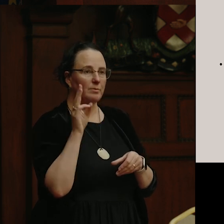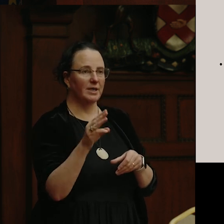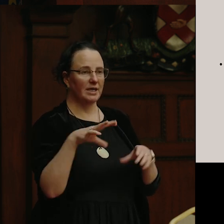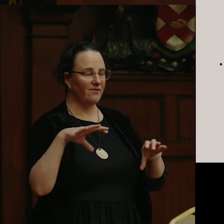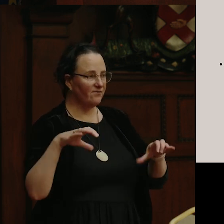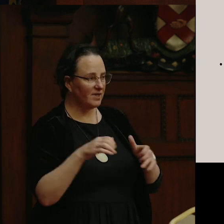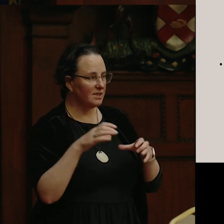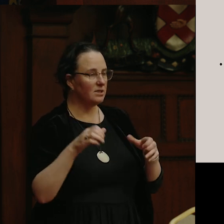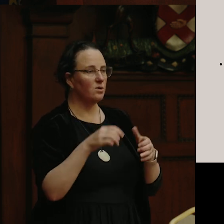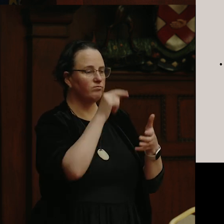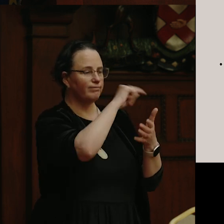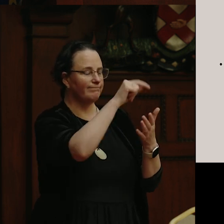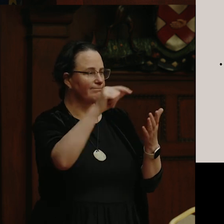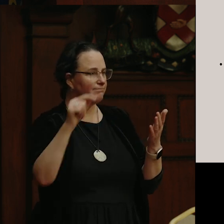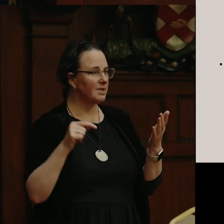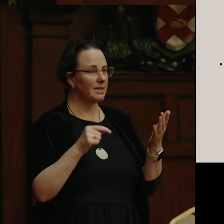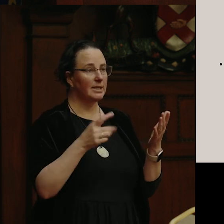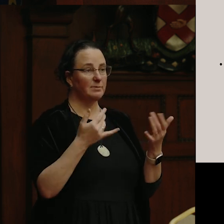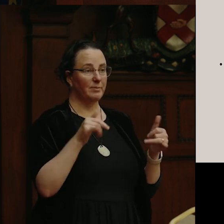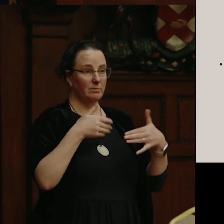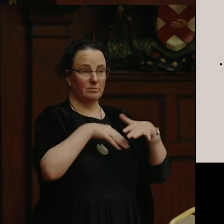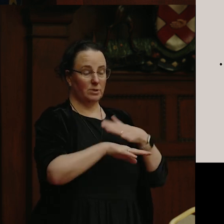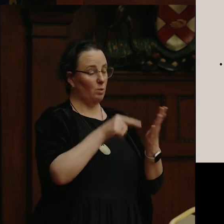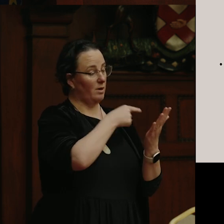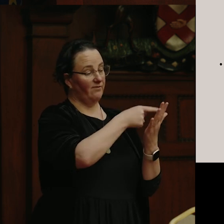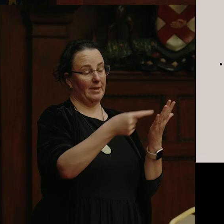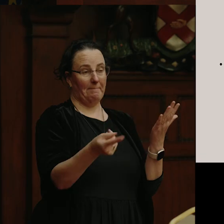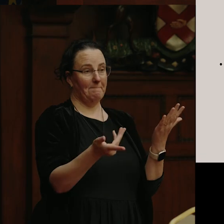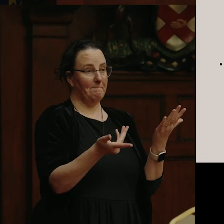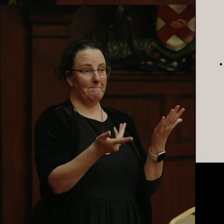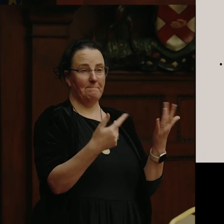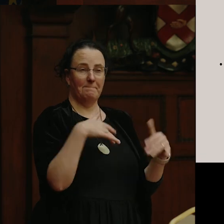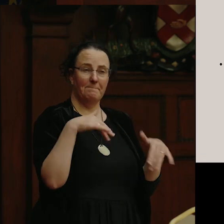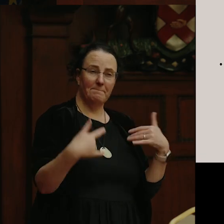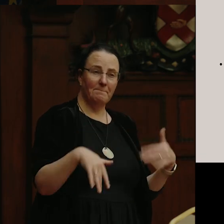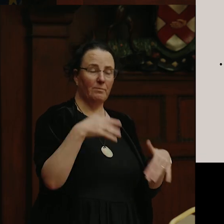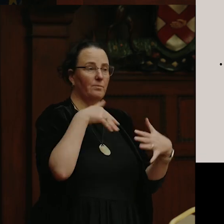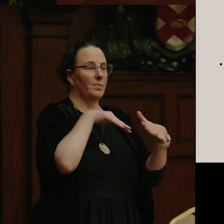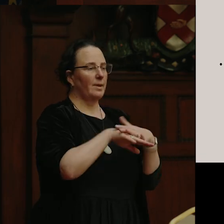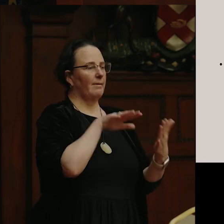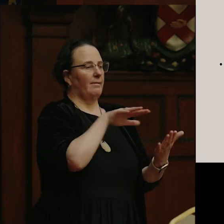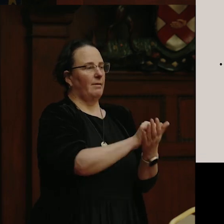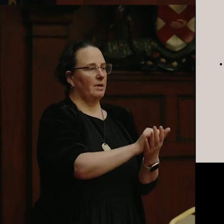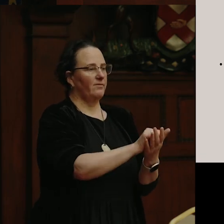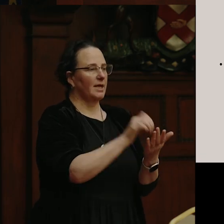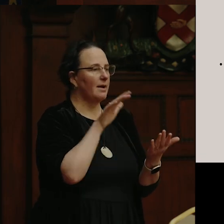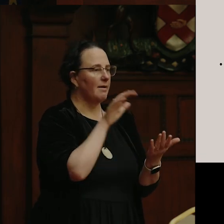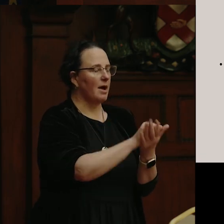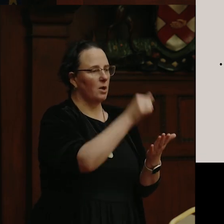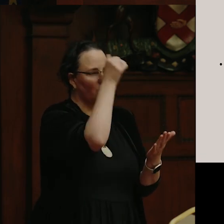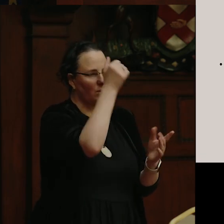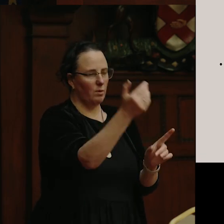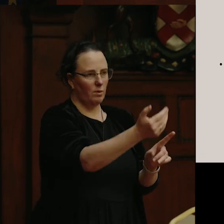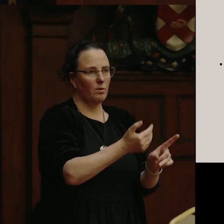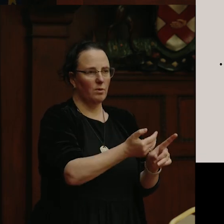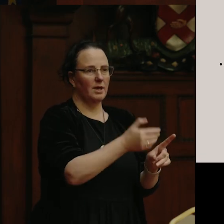physiotherapists, because we understand that you might present to one of these people with your symptoms, and if they can recognise it quicker, that's more useful. And Dr.